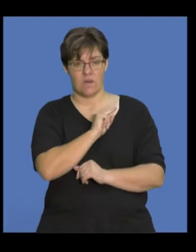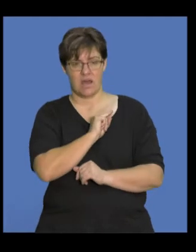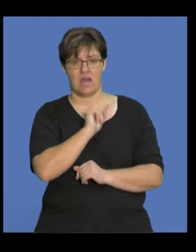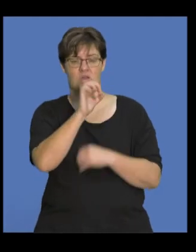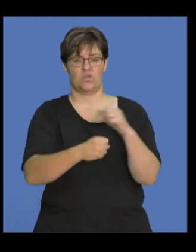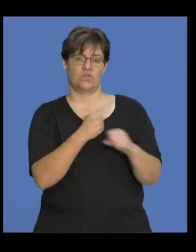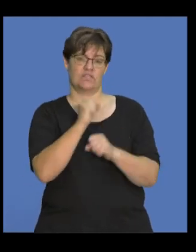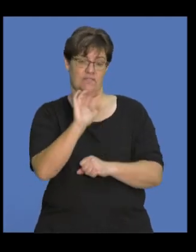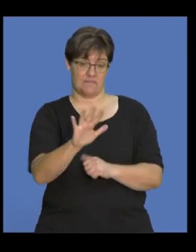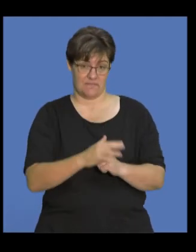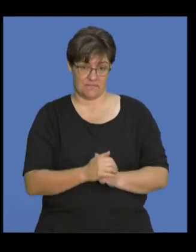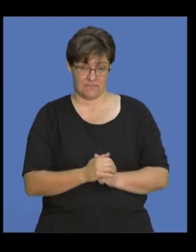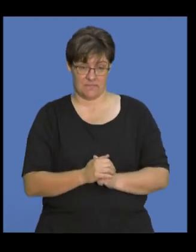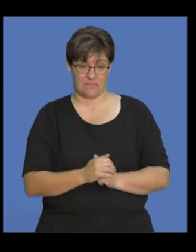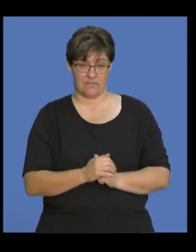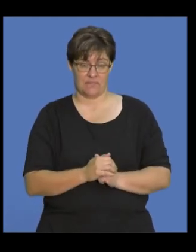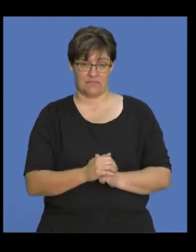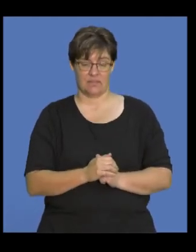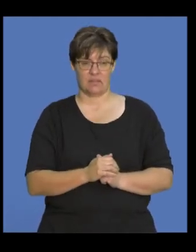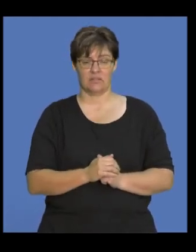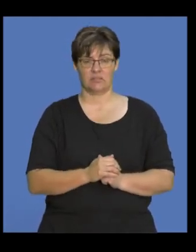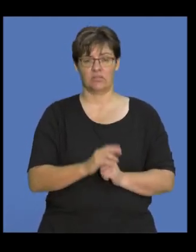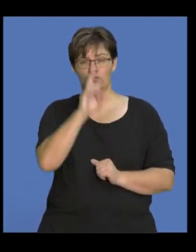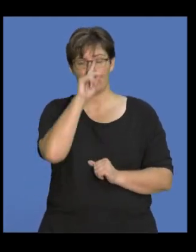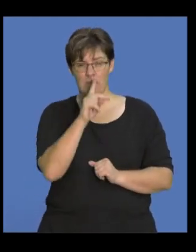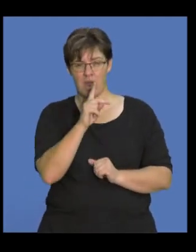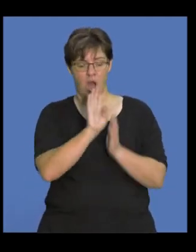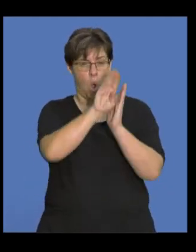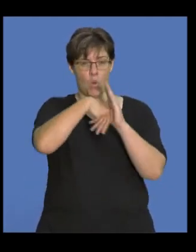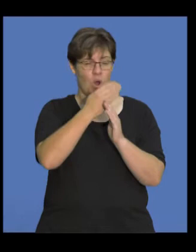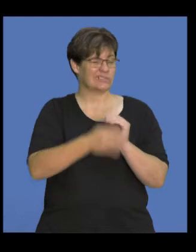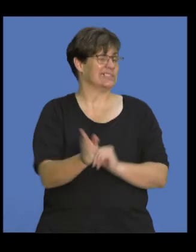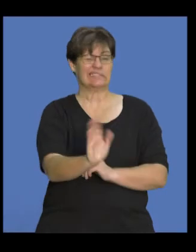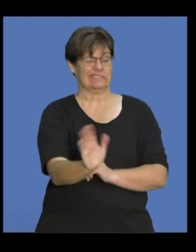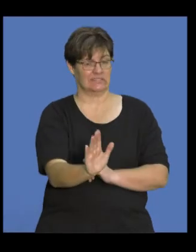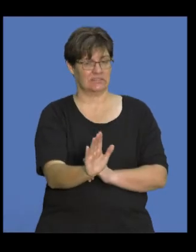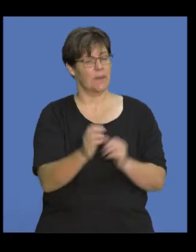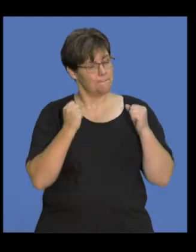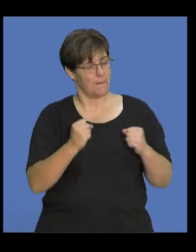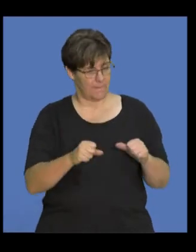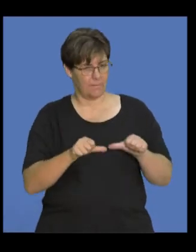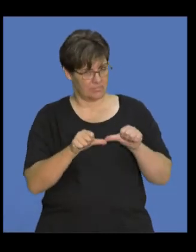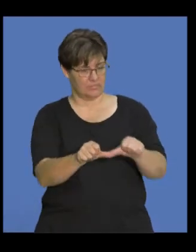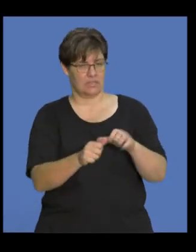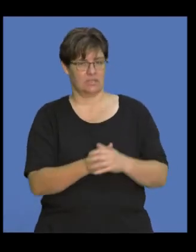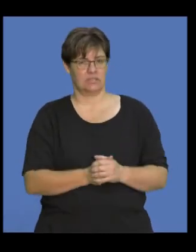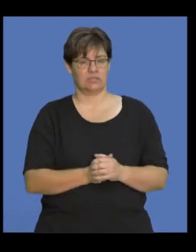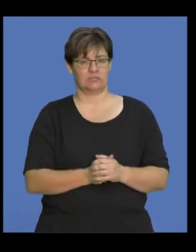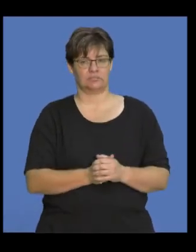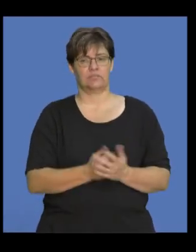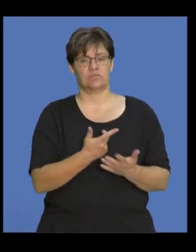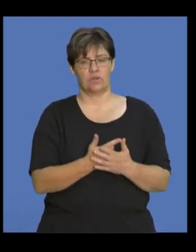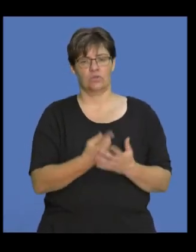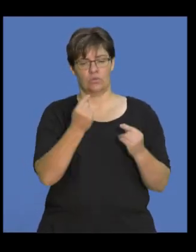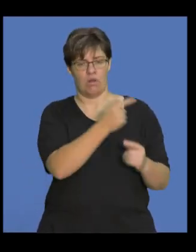5 years. So remember to avoid rounding off as you are busy working out. So I'm just going to do this